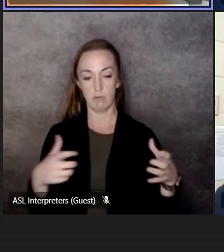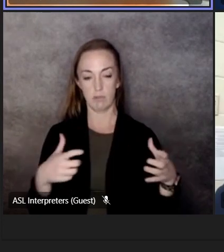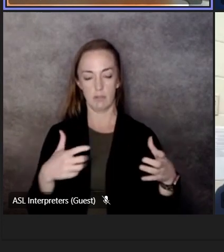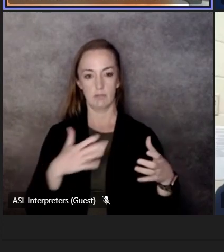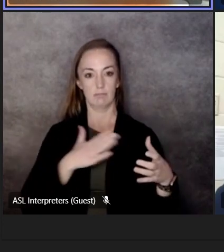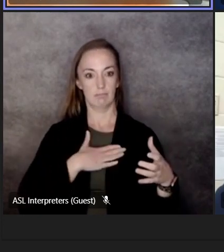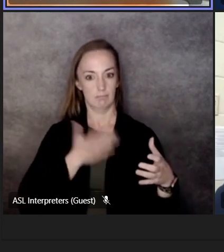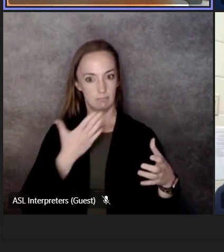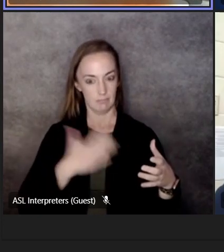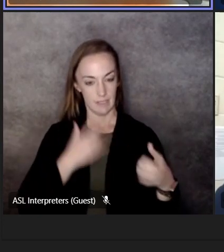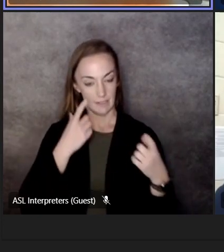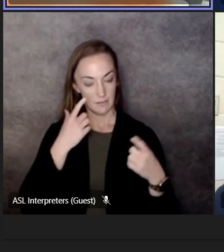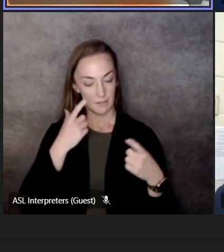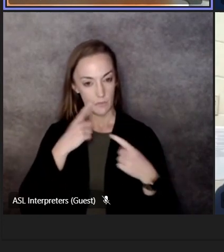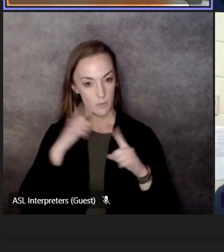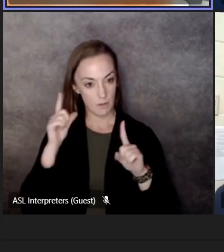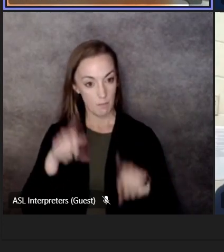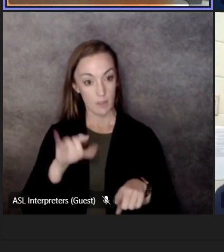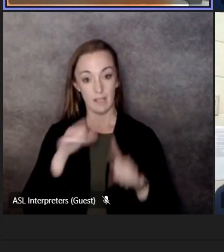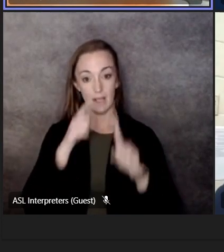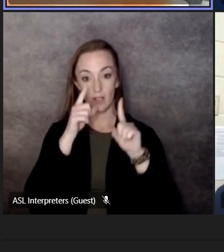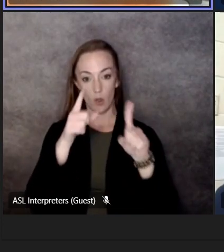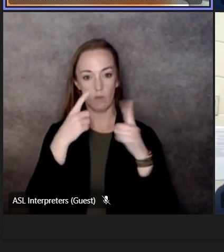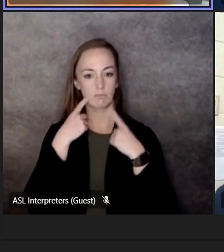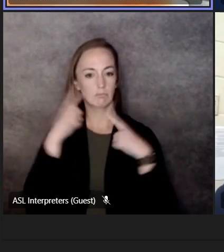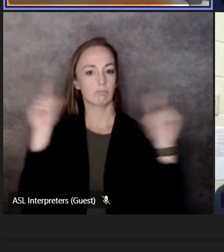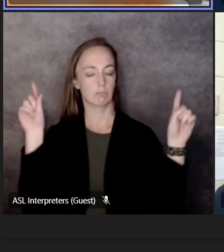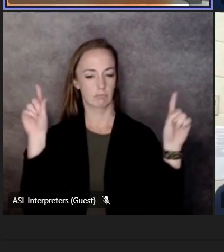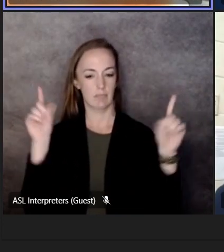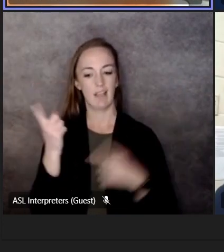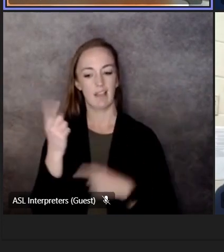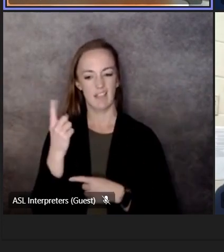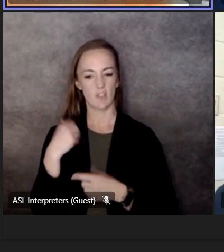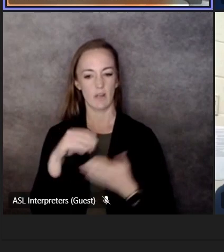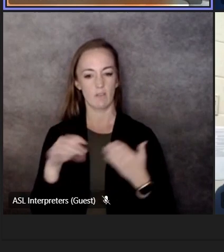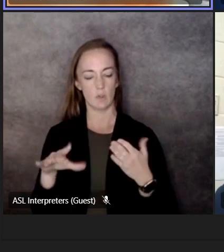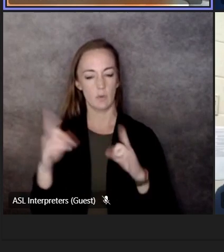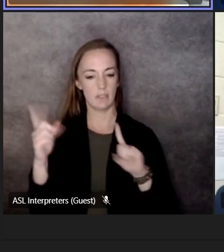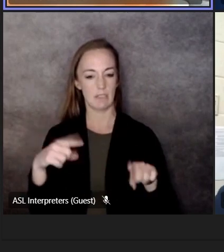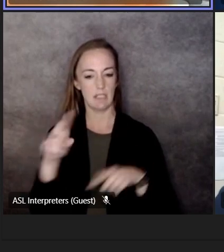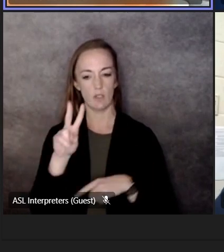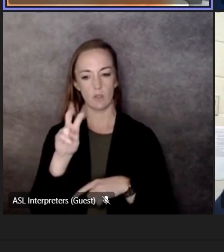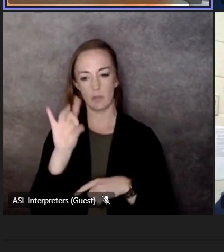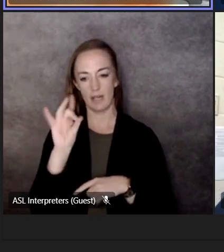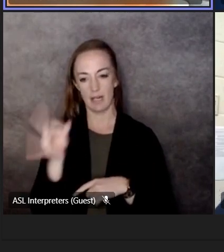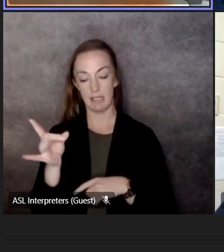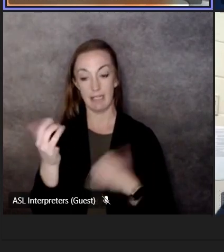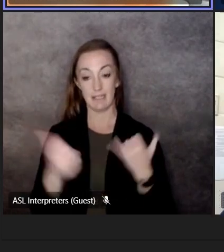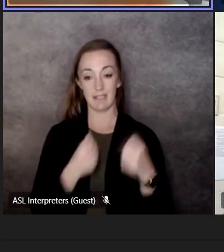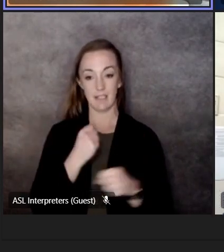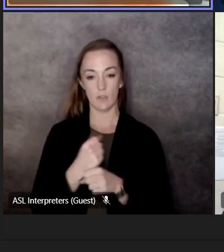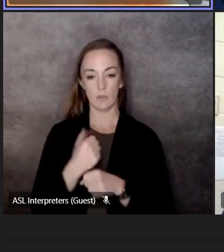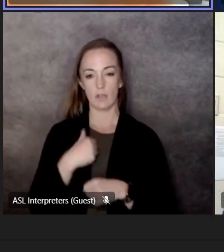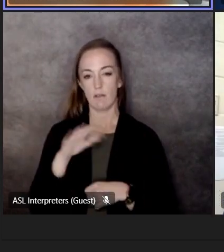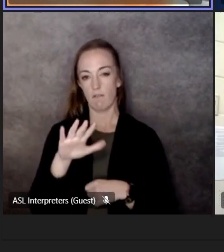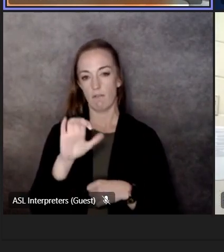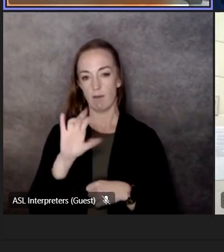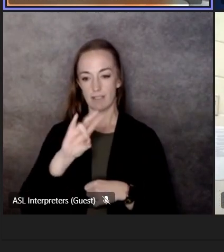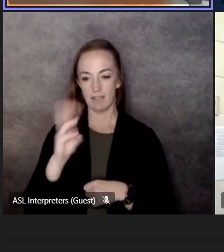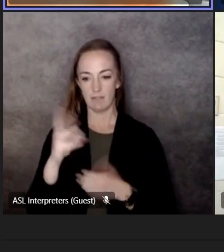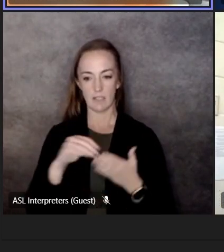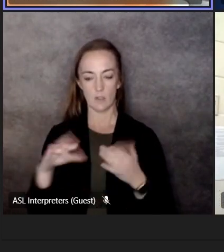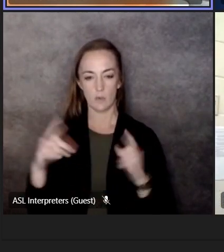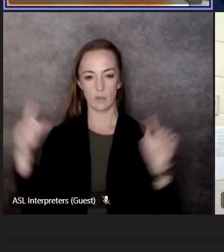was achieved. Last year, we had a student attendance of around 280, and this year we had 576 students attend